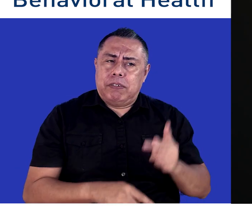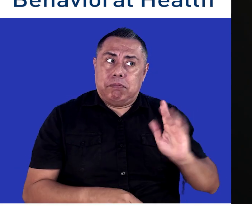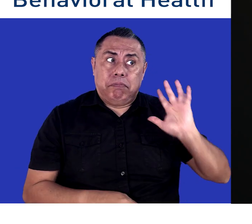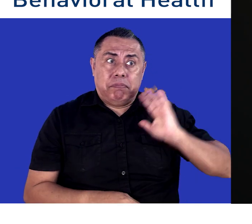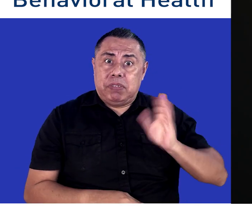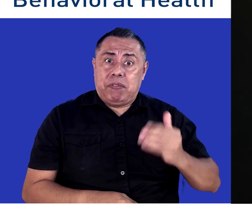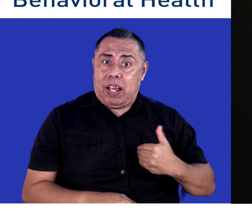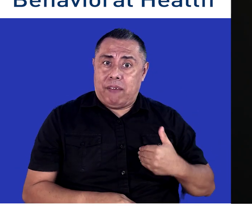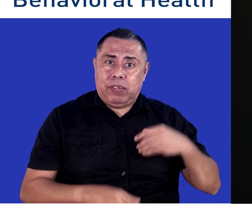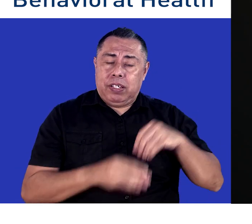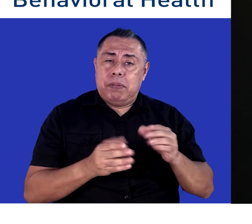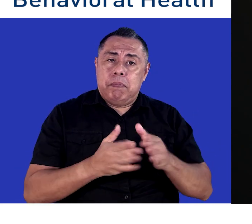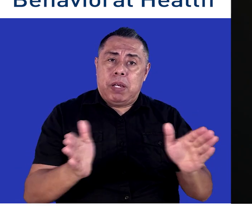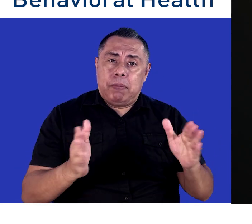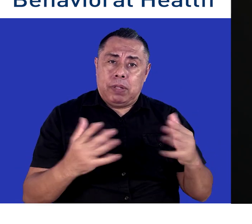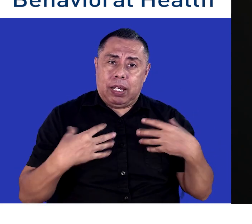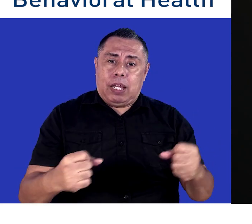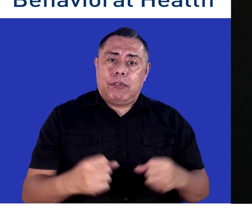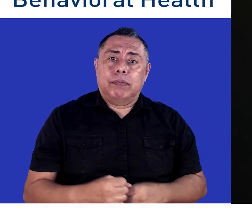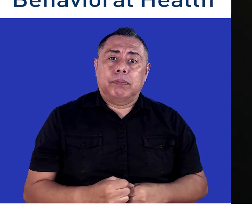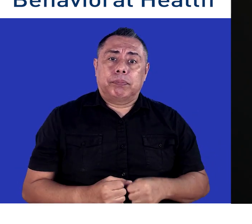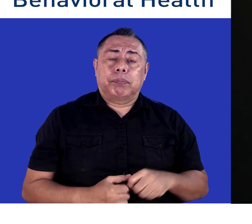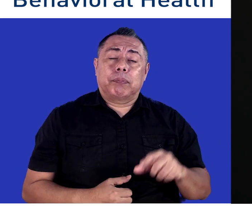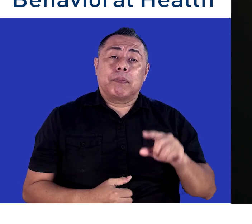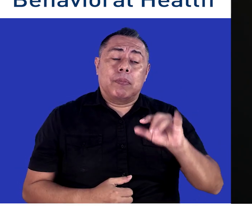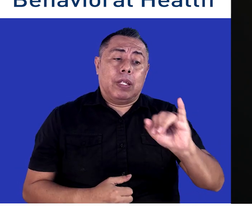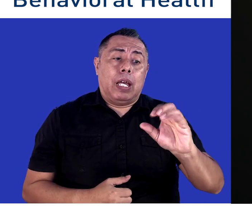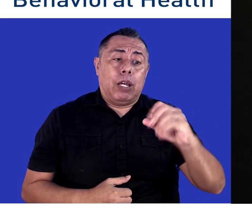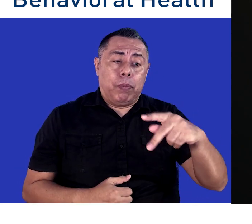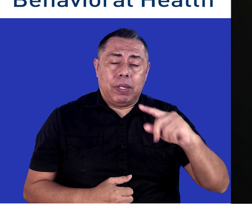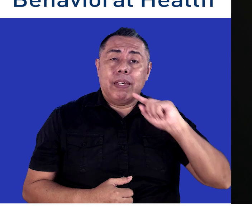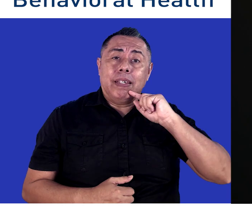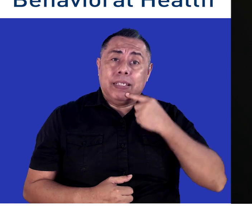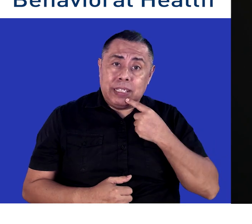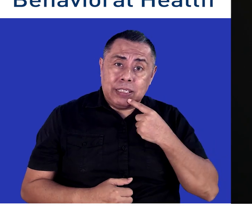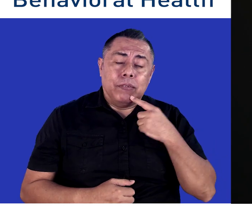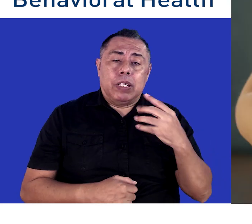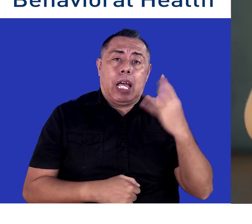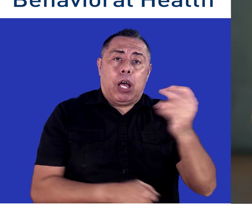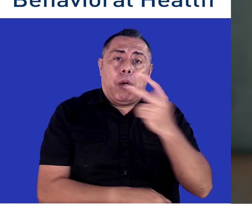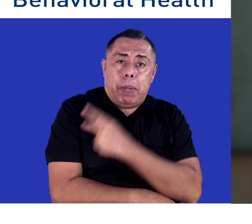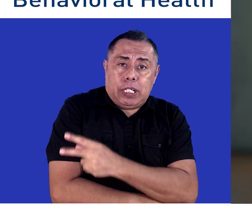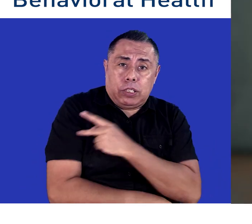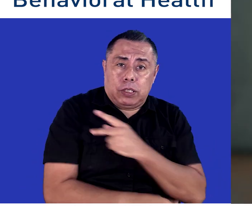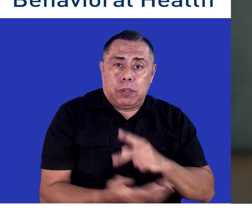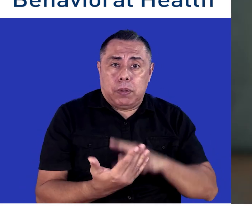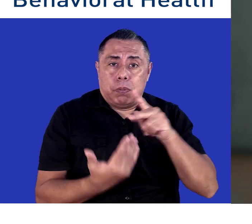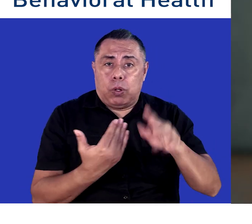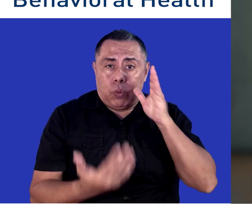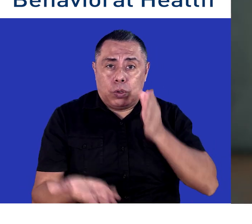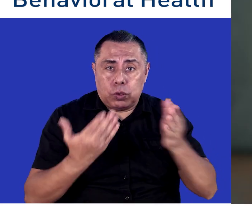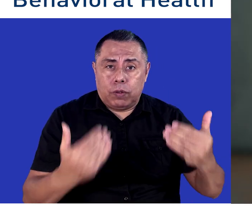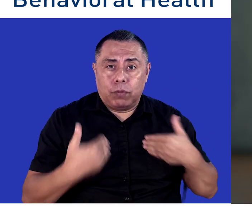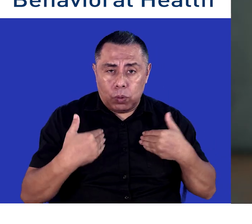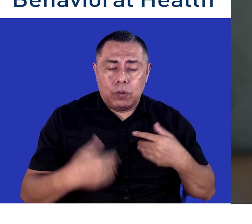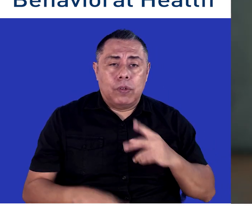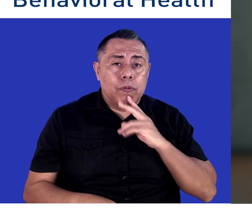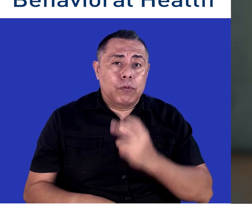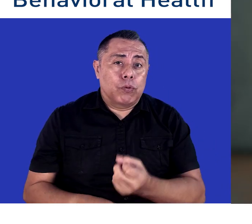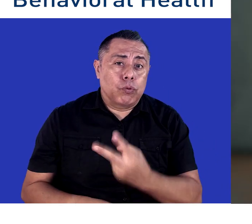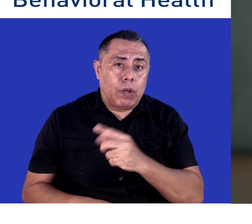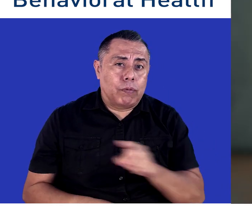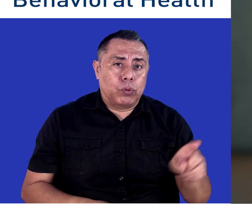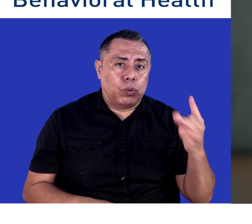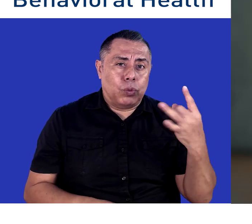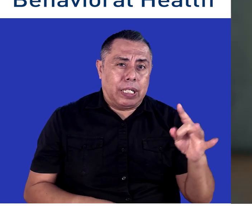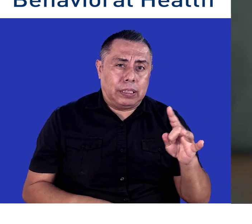previously non-existent in public behavioral health. The Intensive Outpatient Program, or IOP, will serve adolescents ages 12 to 18